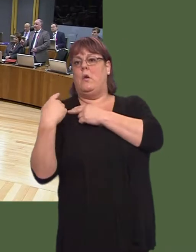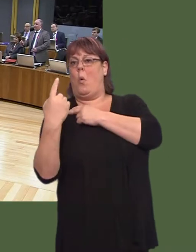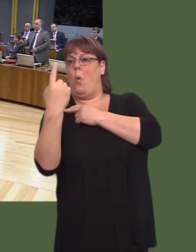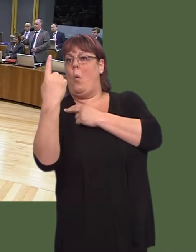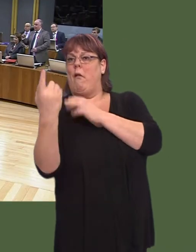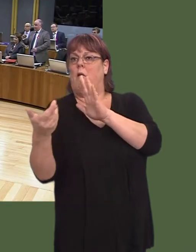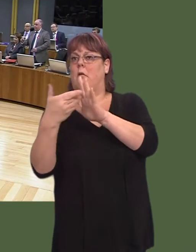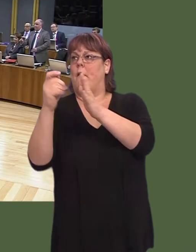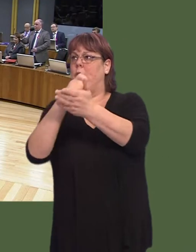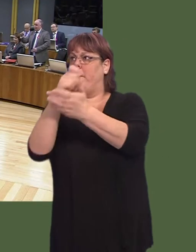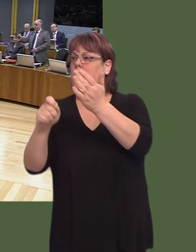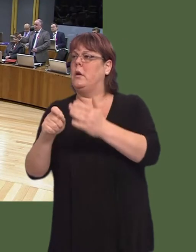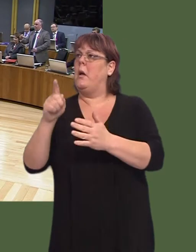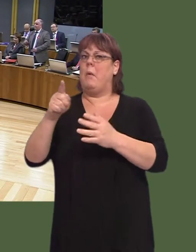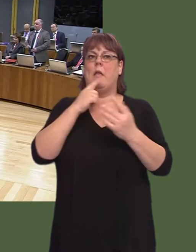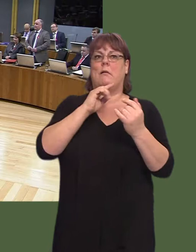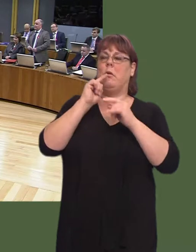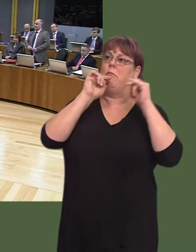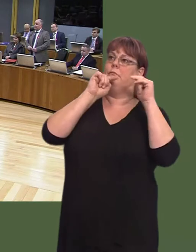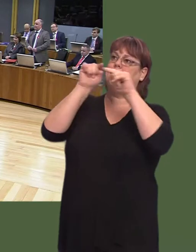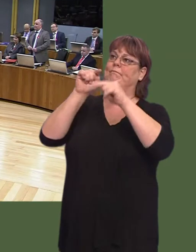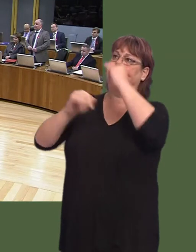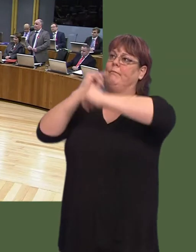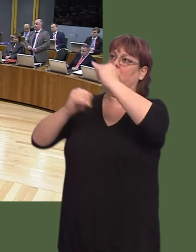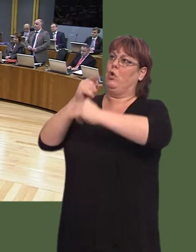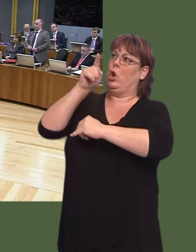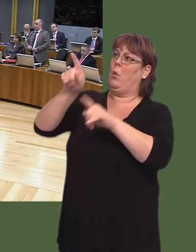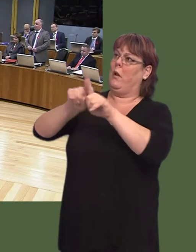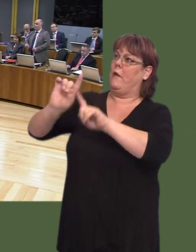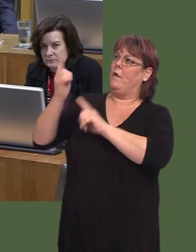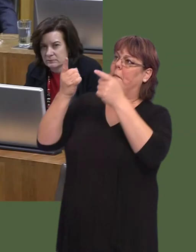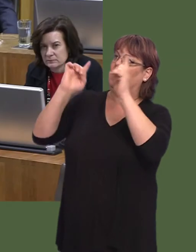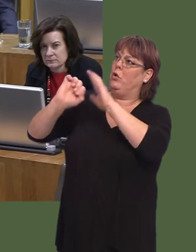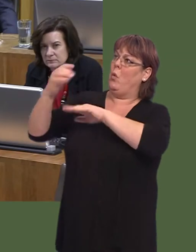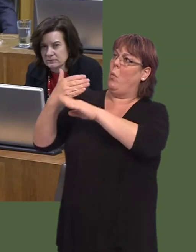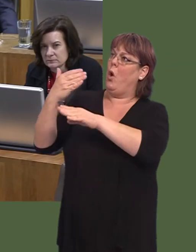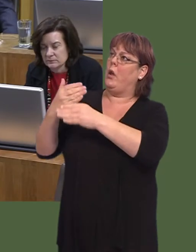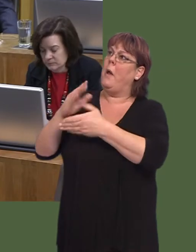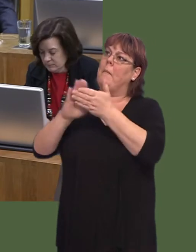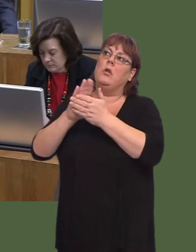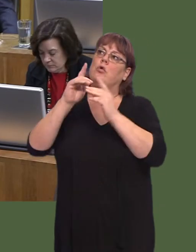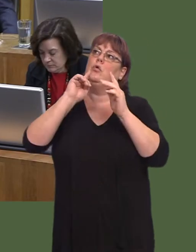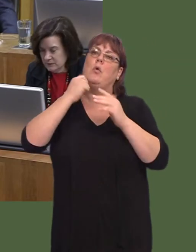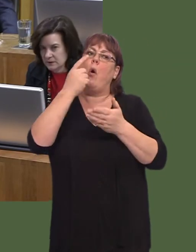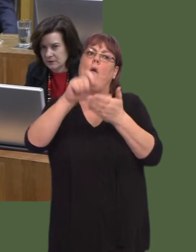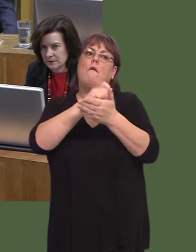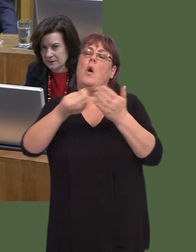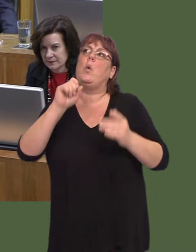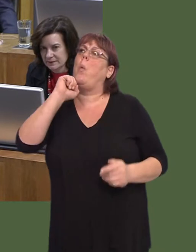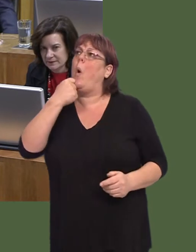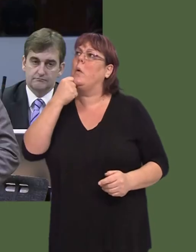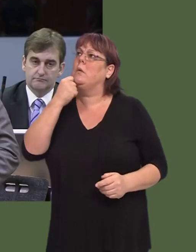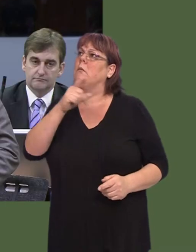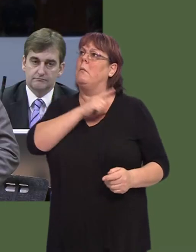These allegations are levelled at yourself as First Minister and the activities of the First Minister's office. Will you abstain yourself from voting in that vote